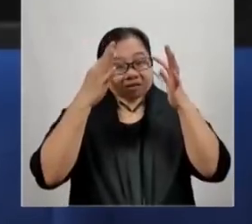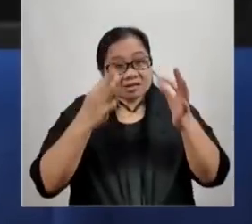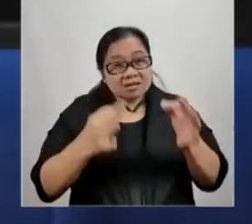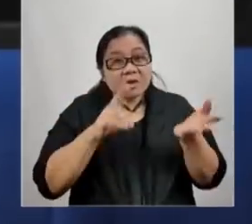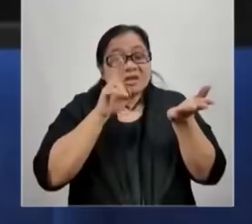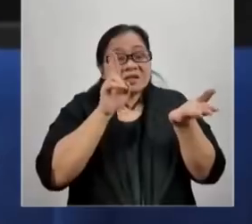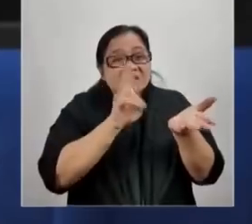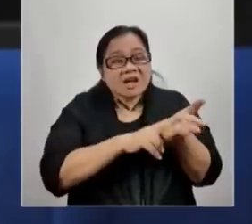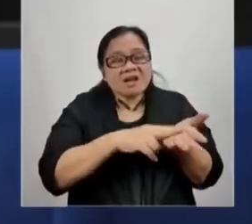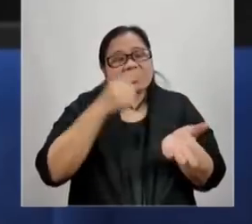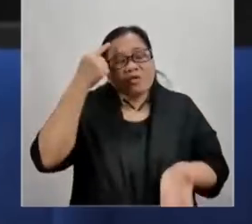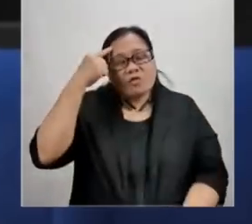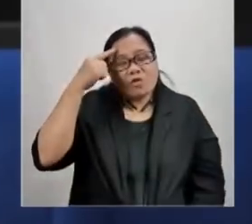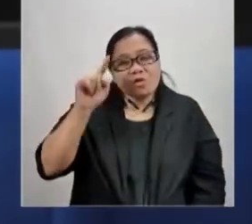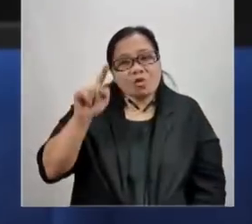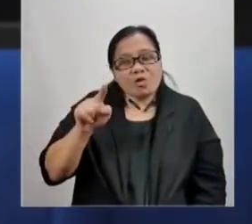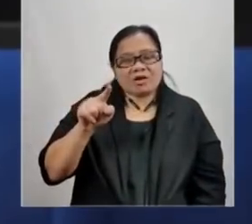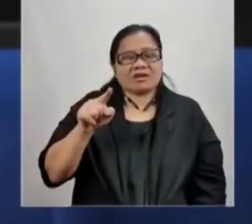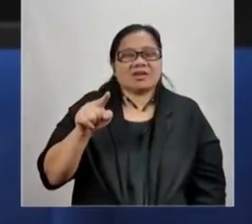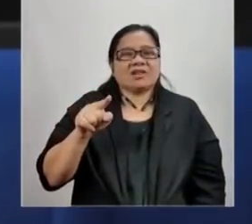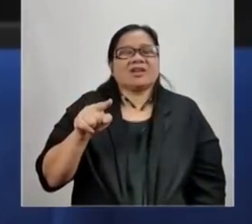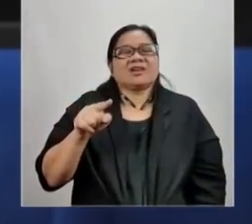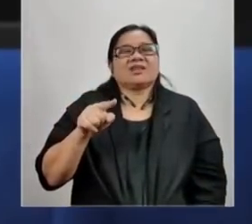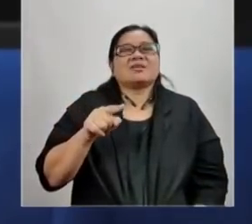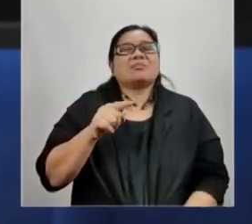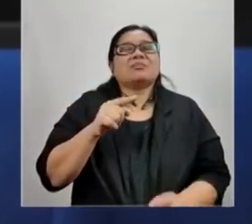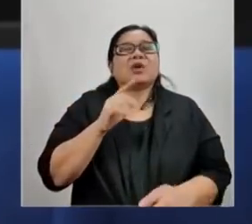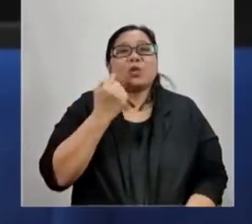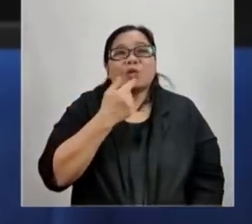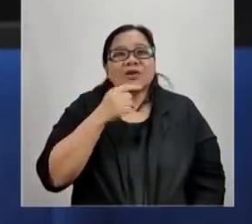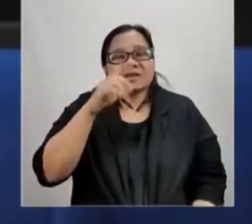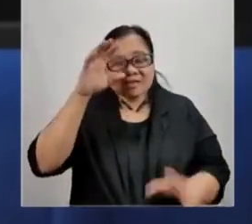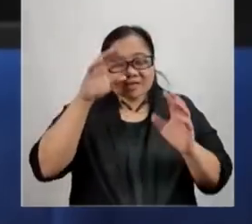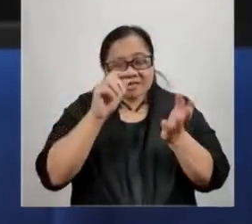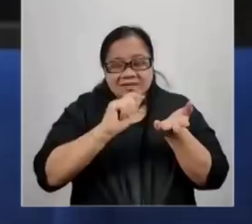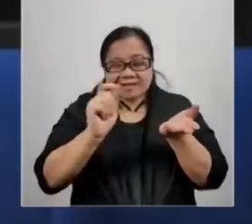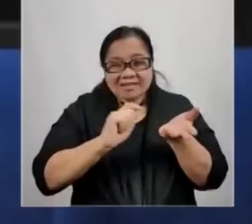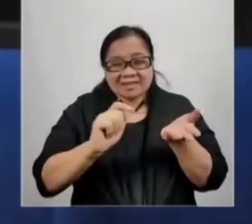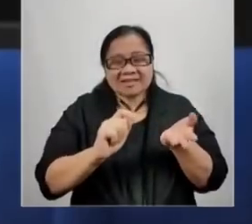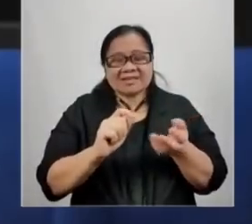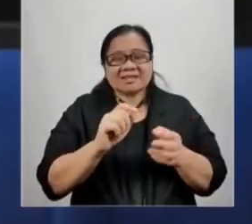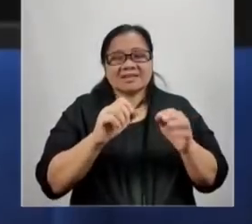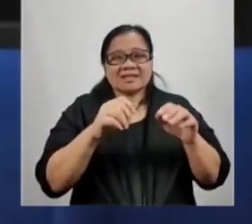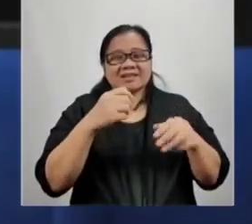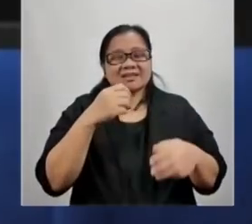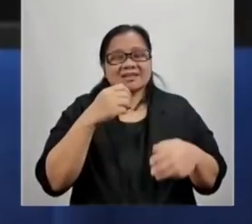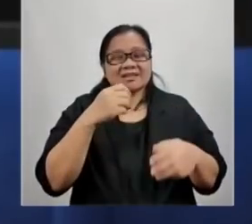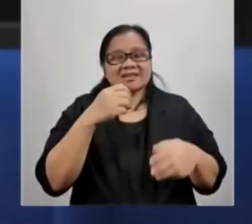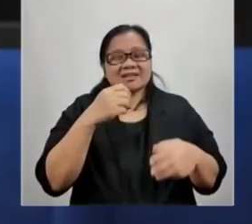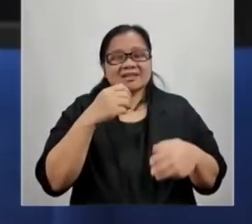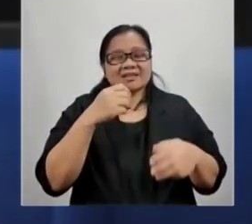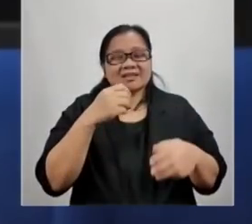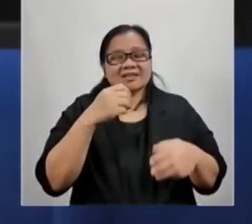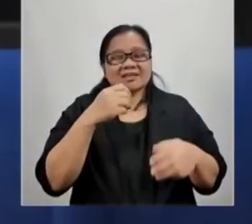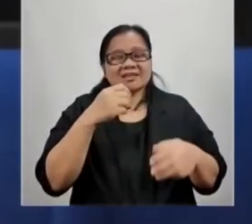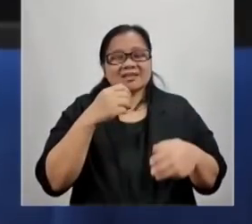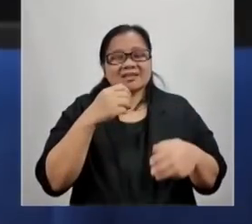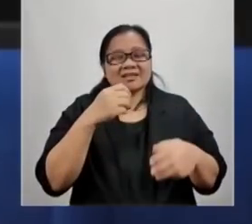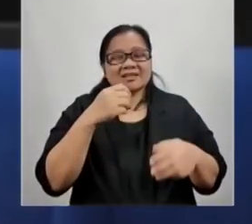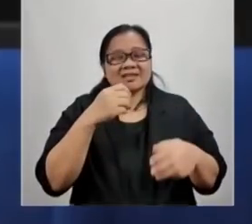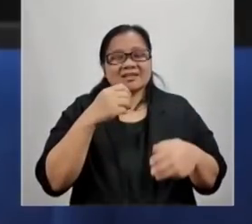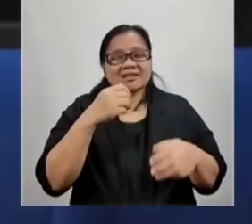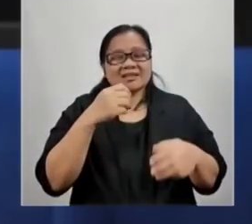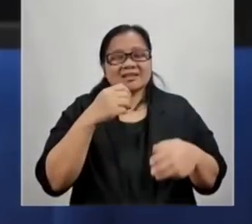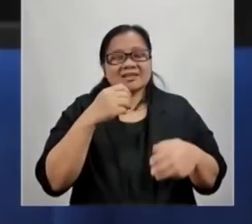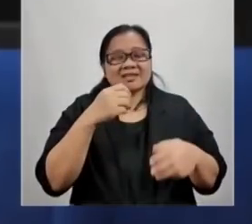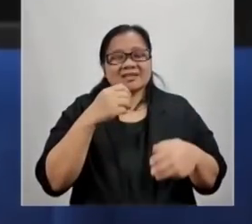by Undersecretary Leocardio Sebastian. He was not authorized to sign such a resolution